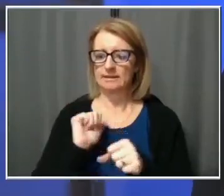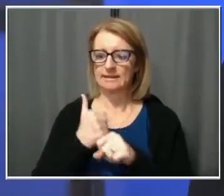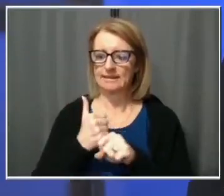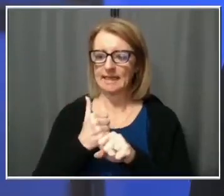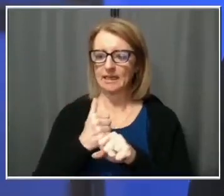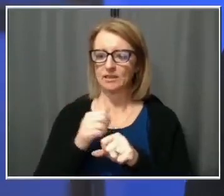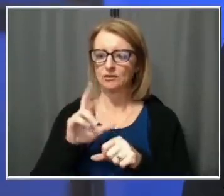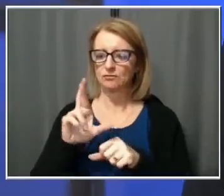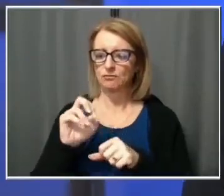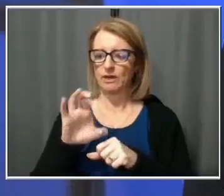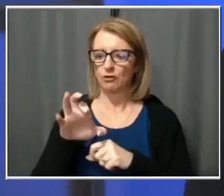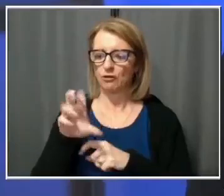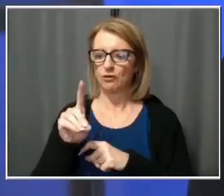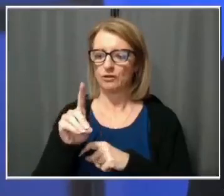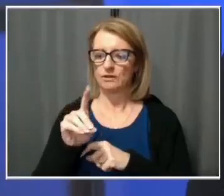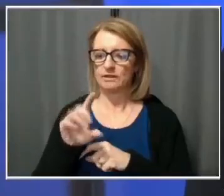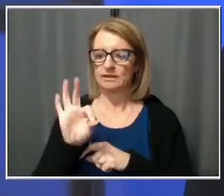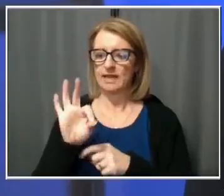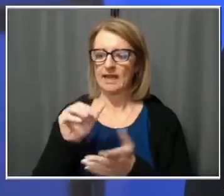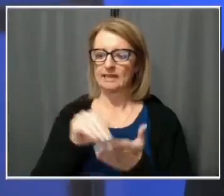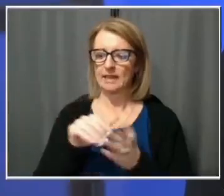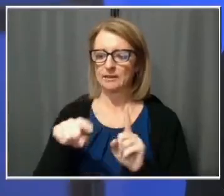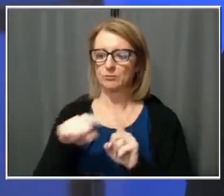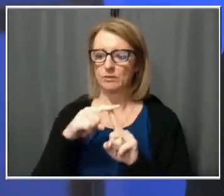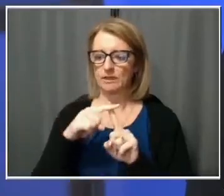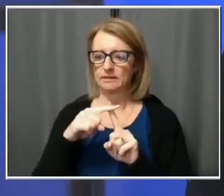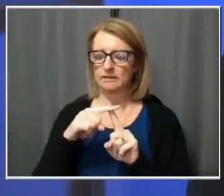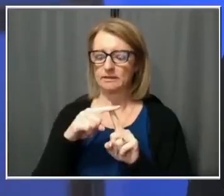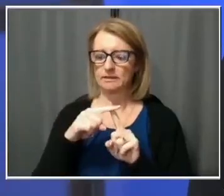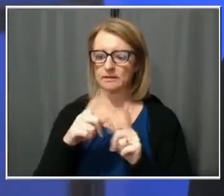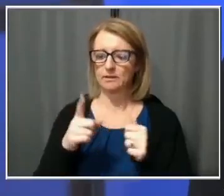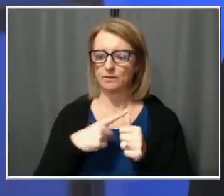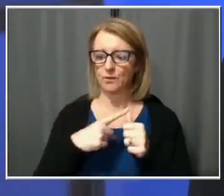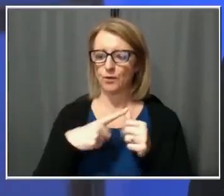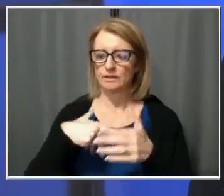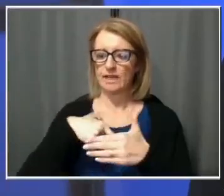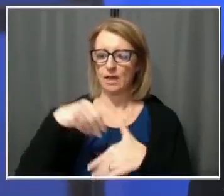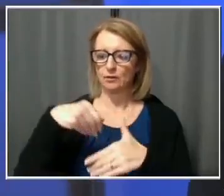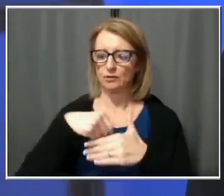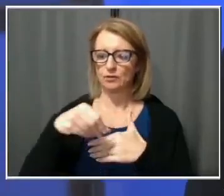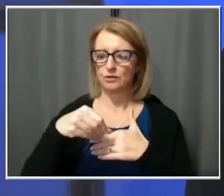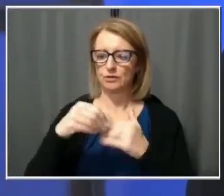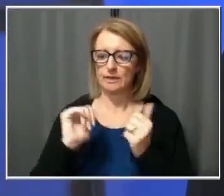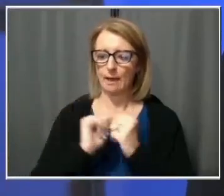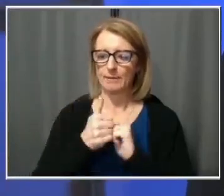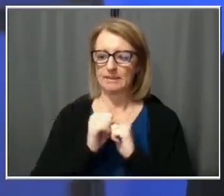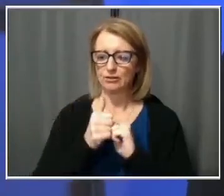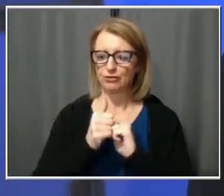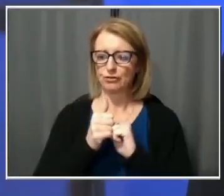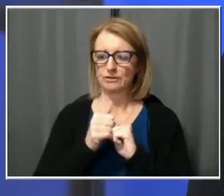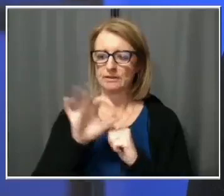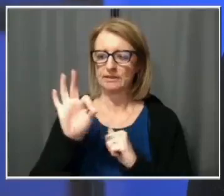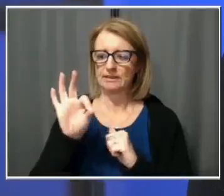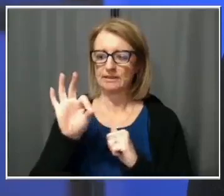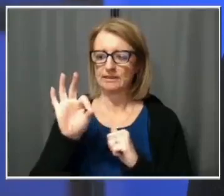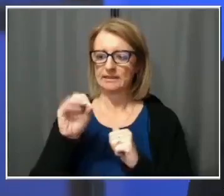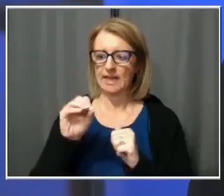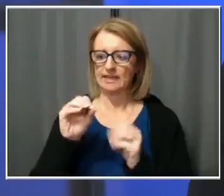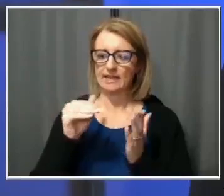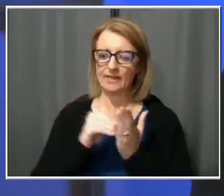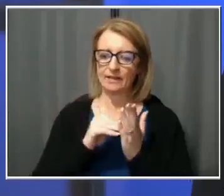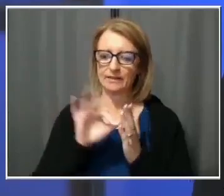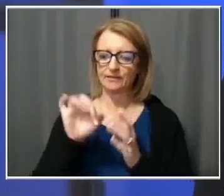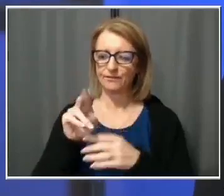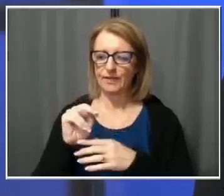a record with 90,000 plus with the first outdoor competition. So 90,000 fans showing up for